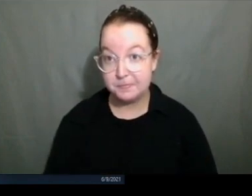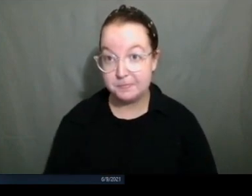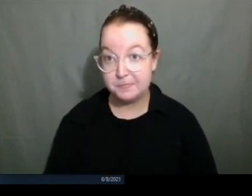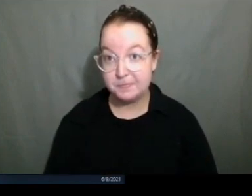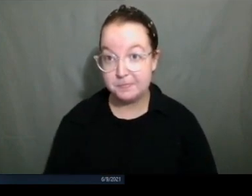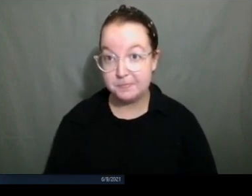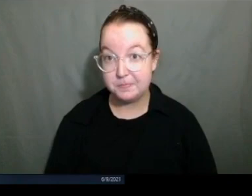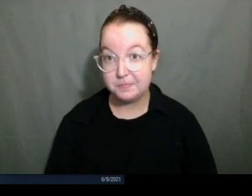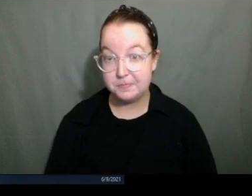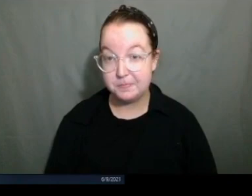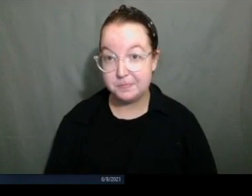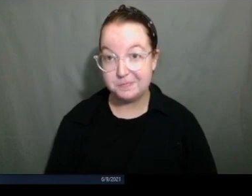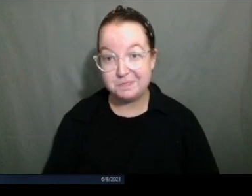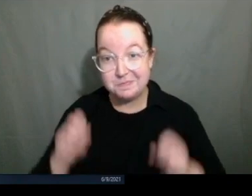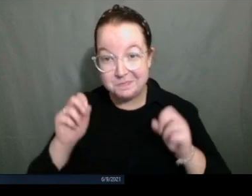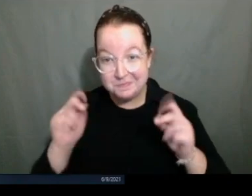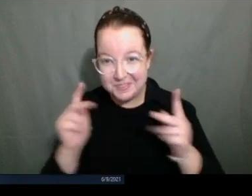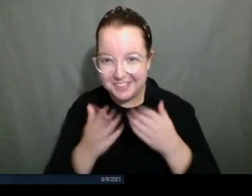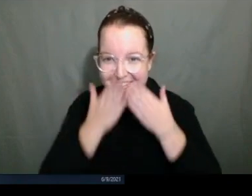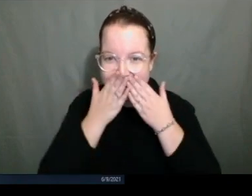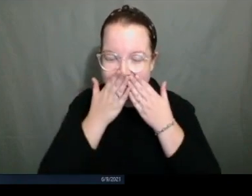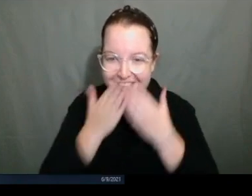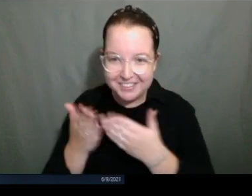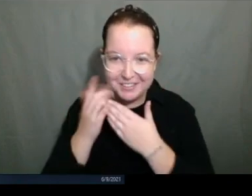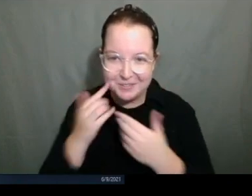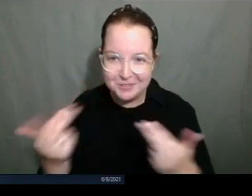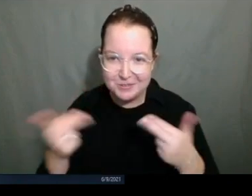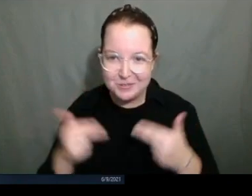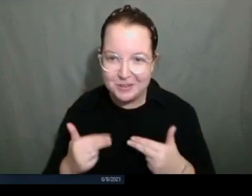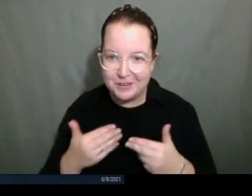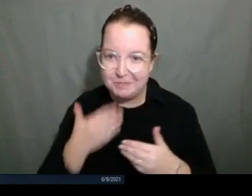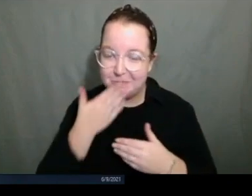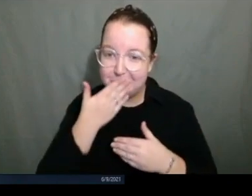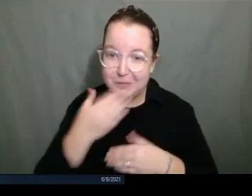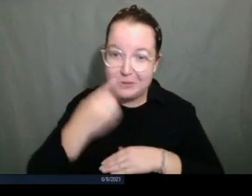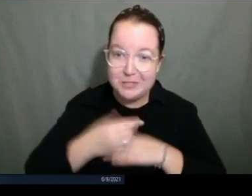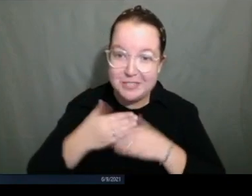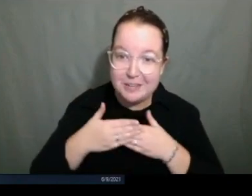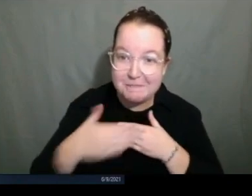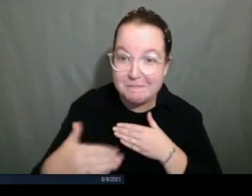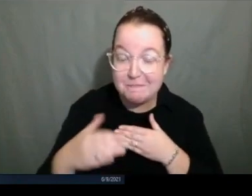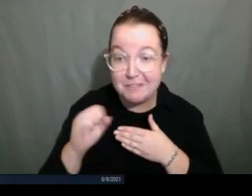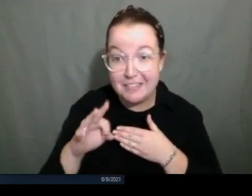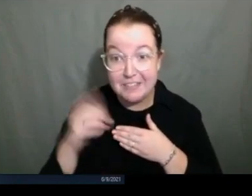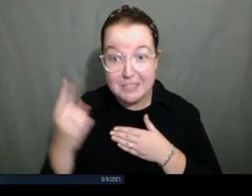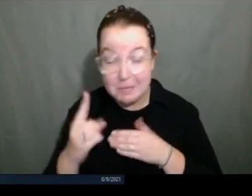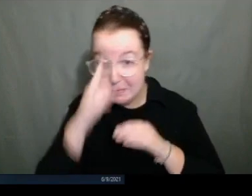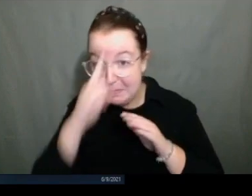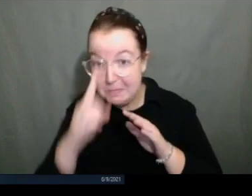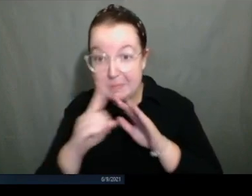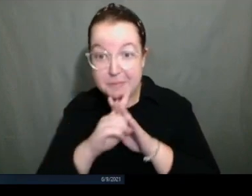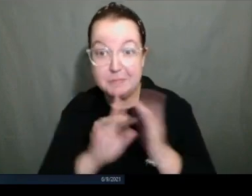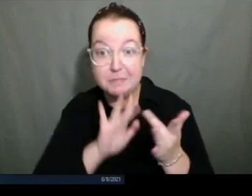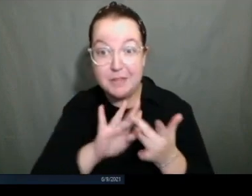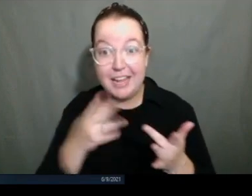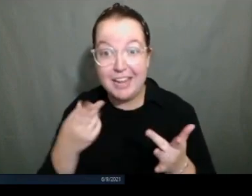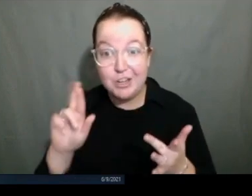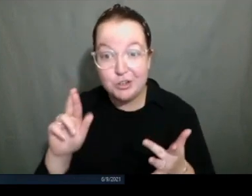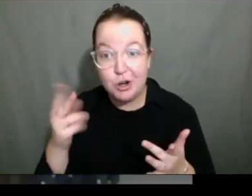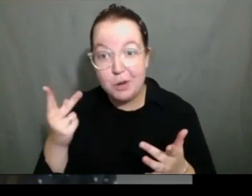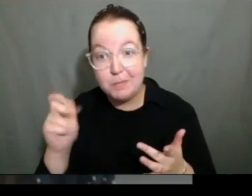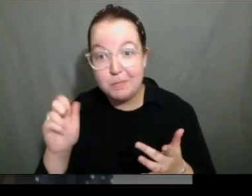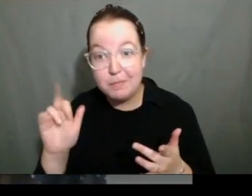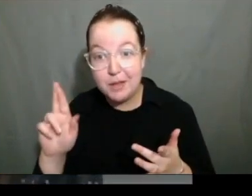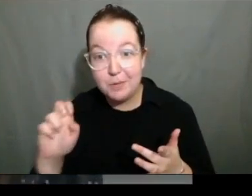Oh. All right. Well, thanks everybody for attending. Have a great rest of your day. If you have any questions, reach out to HR and payroll.